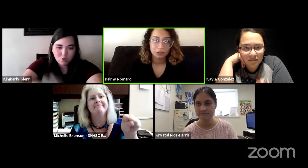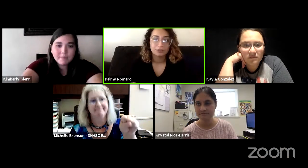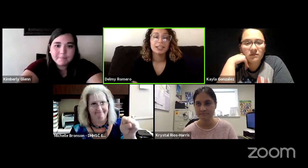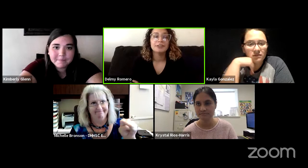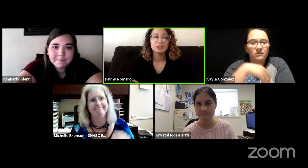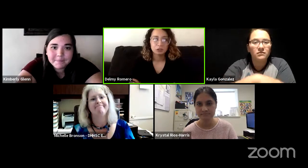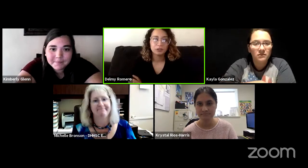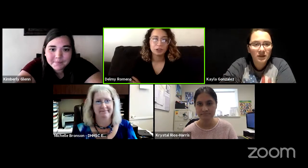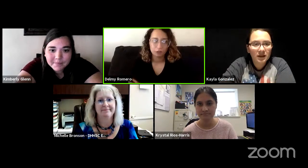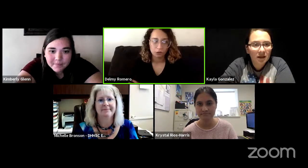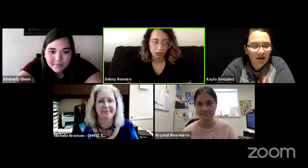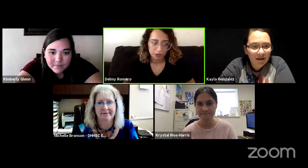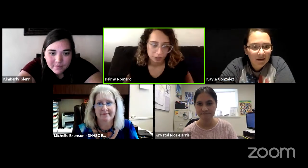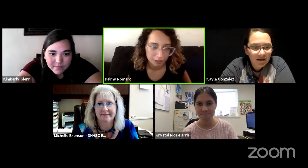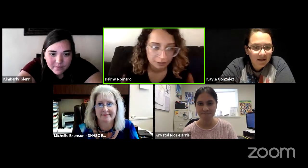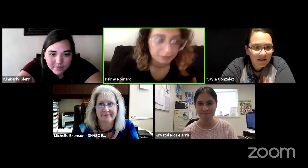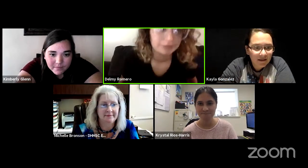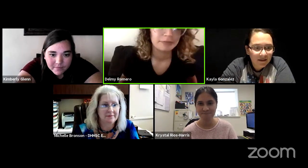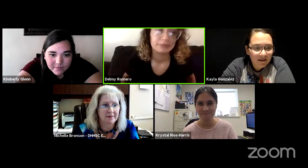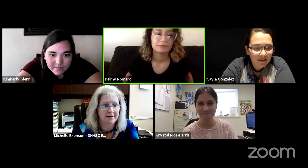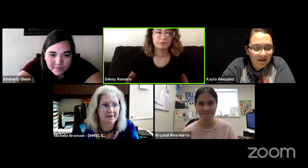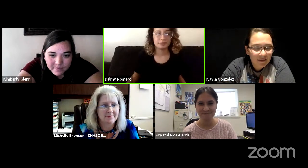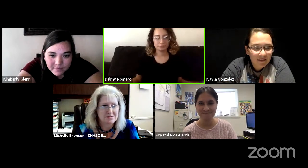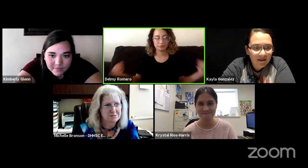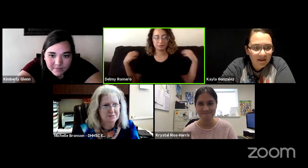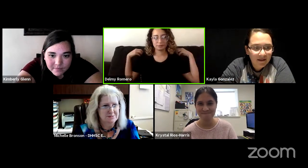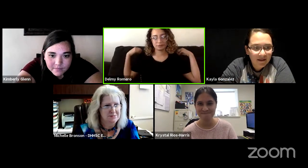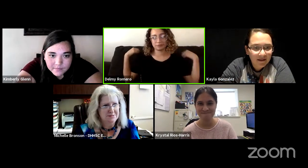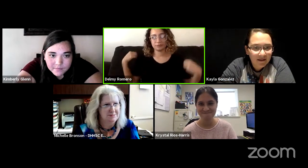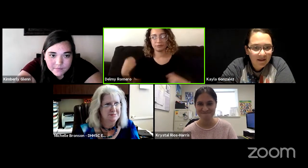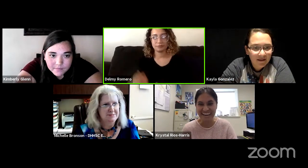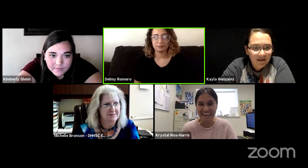So deaf trivia for 400.